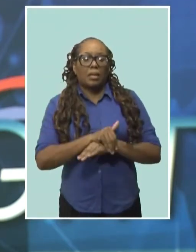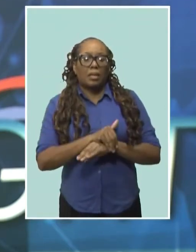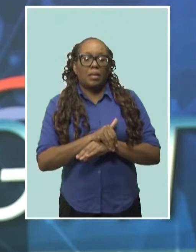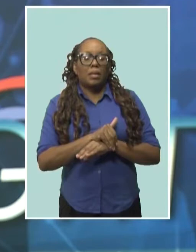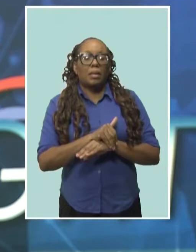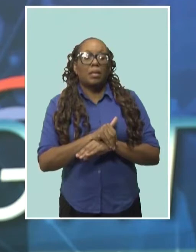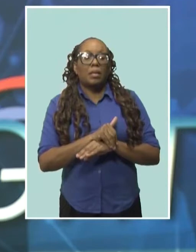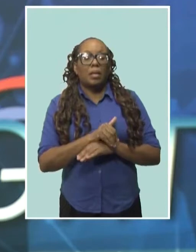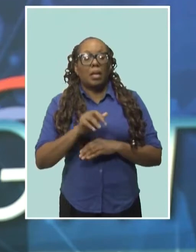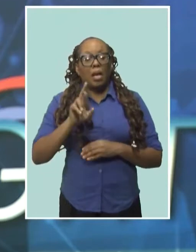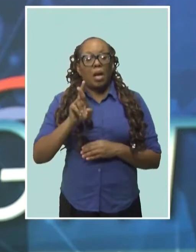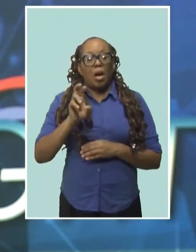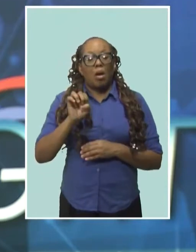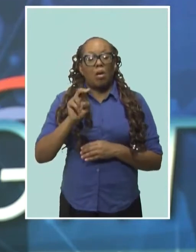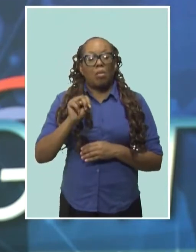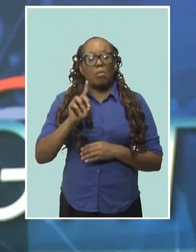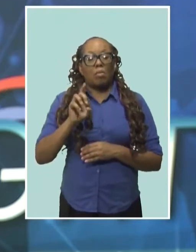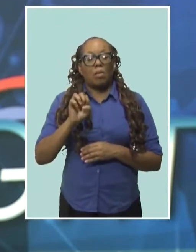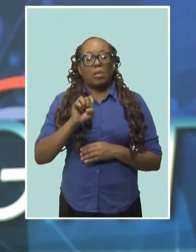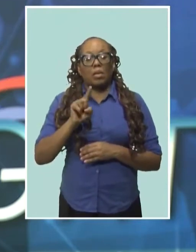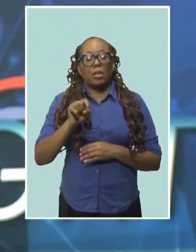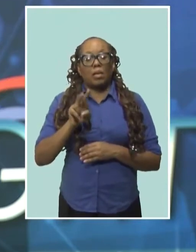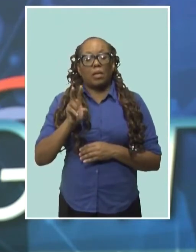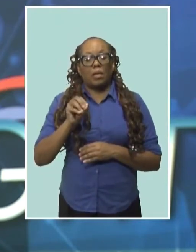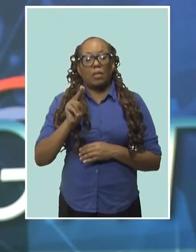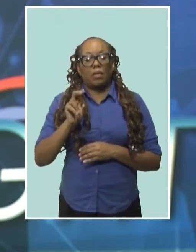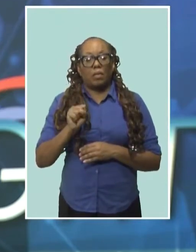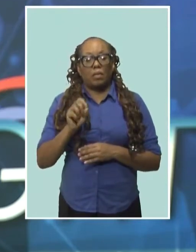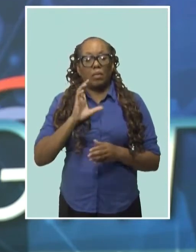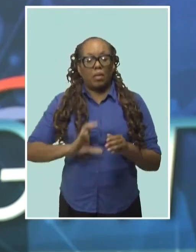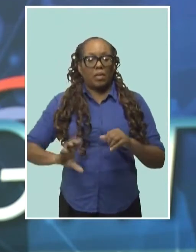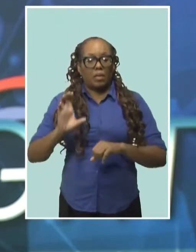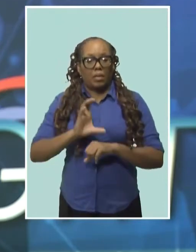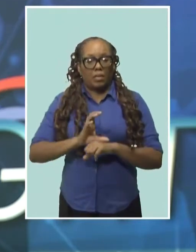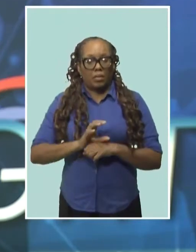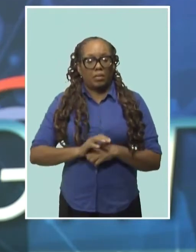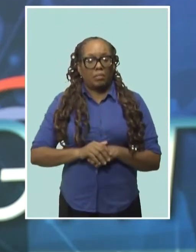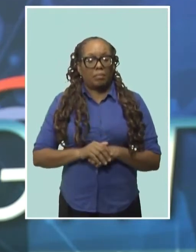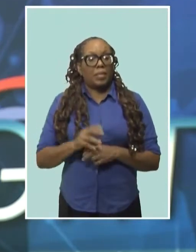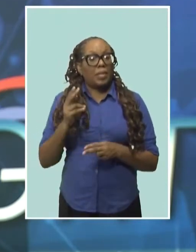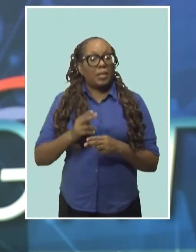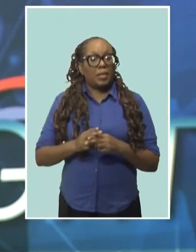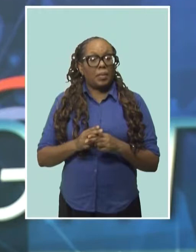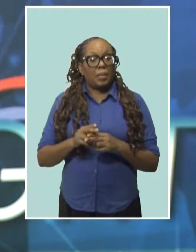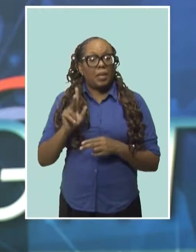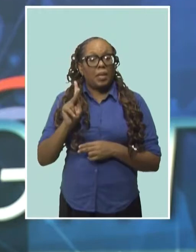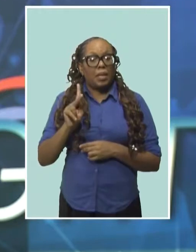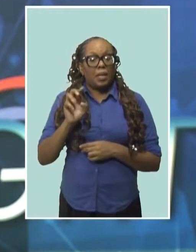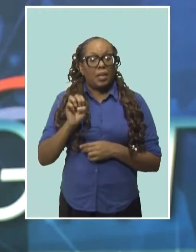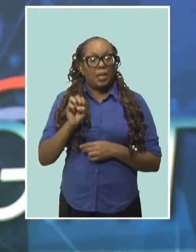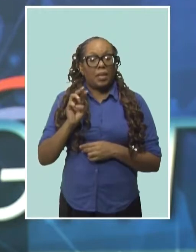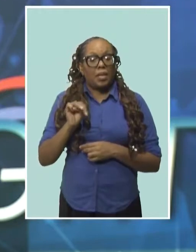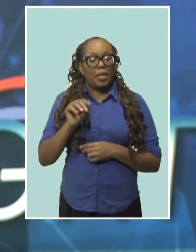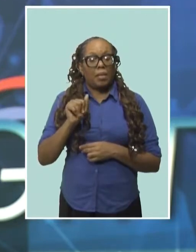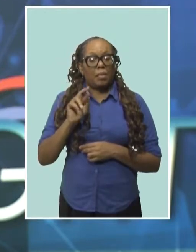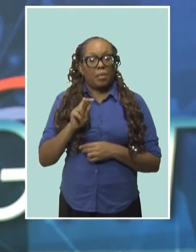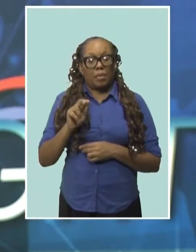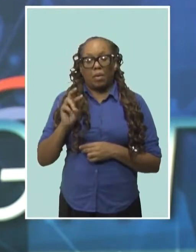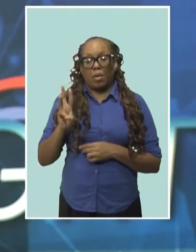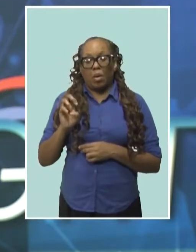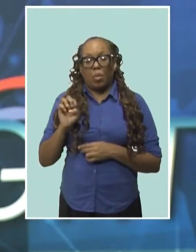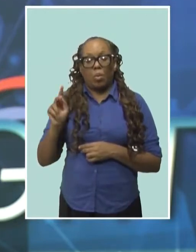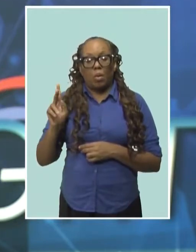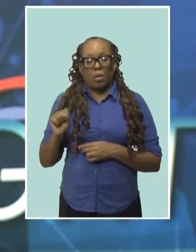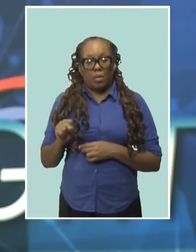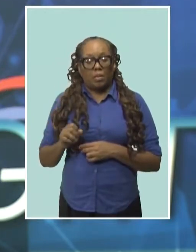He's been identified as Kemar MacDonald Weeks of 3rd Avenue, Club Morgan in the same parish. Weeks was reportedly involved in